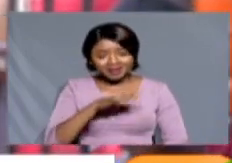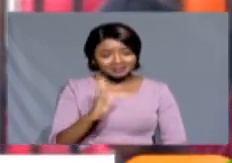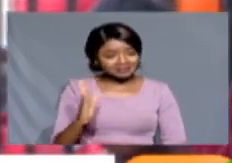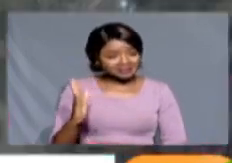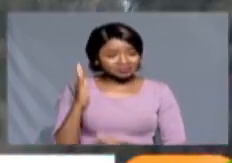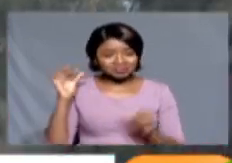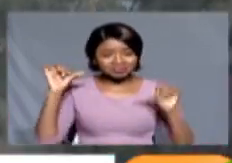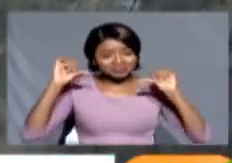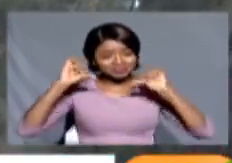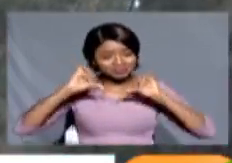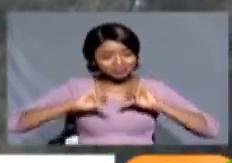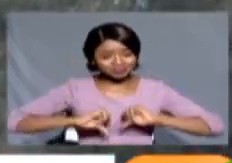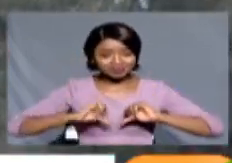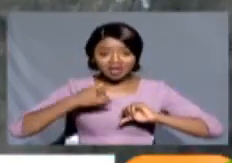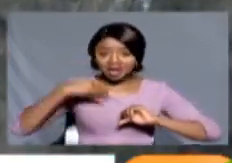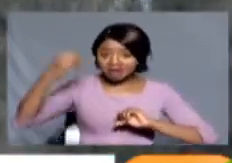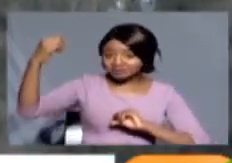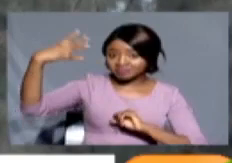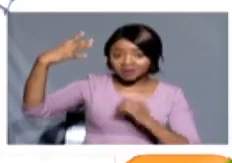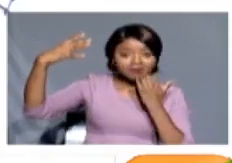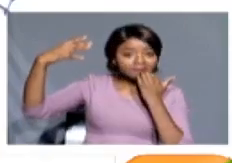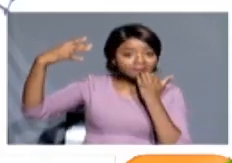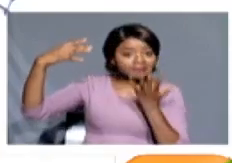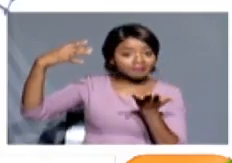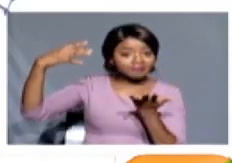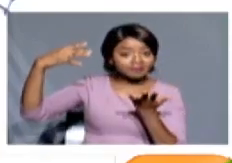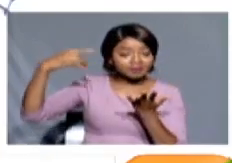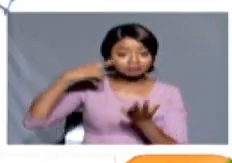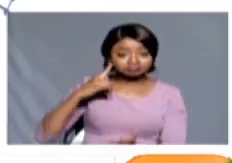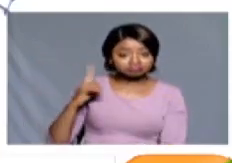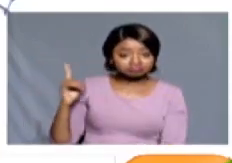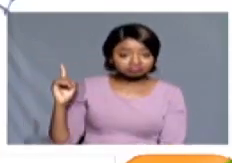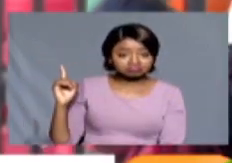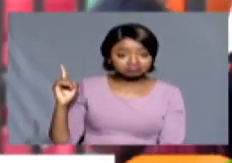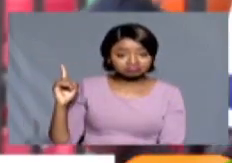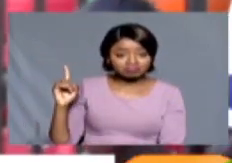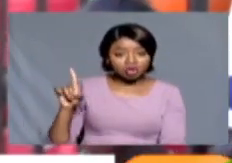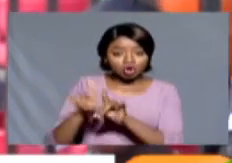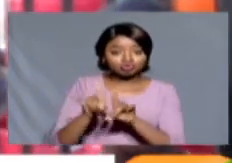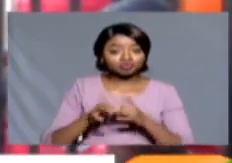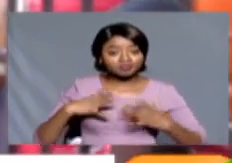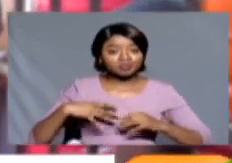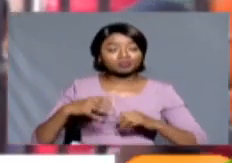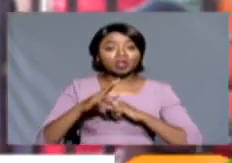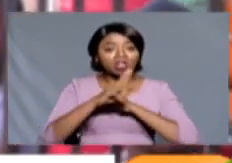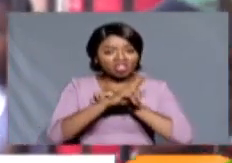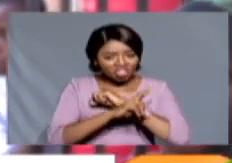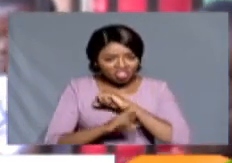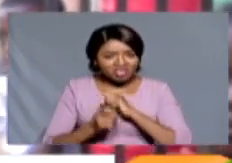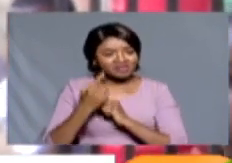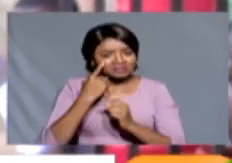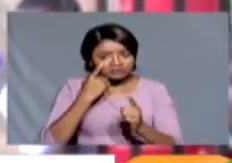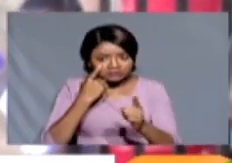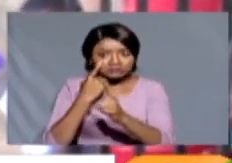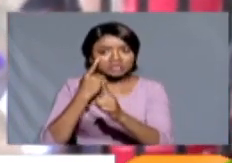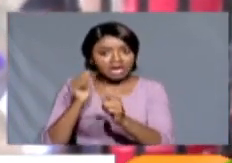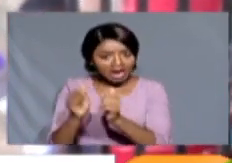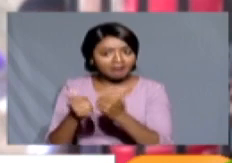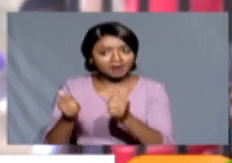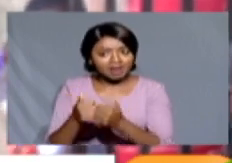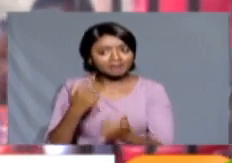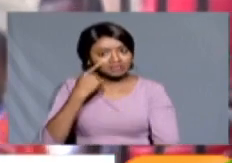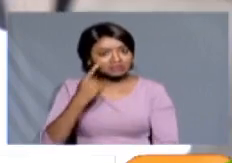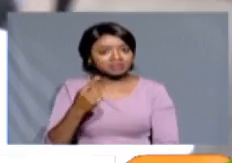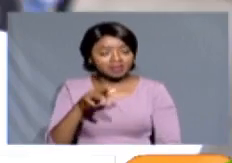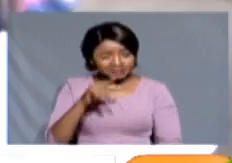Hey, hatuna hata light. Sasa wanashindanga utishia kila wakati. Kuna watu wanaibiwanga tukiona hivi na macho. Hii street. Sana sana